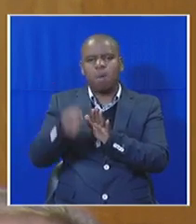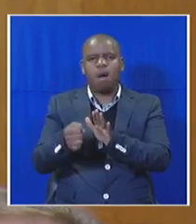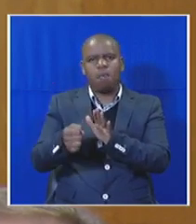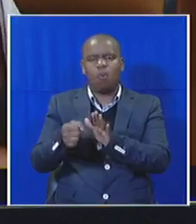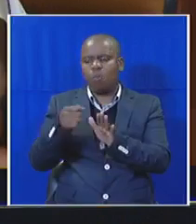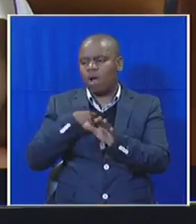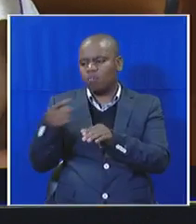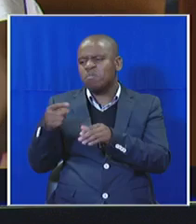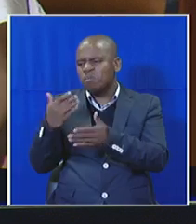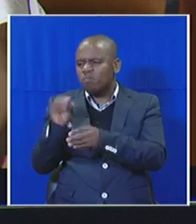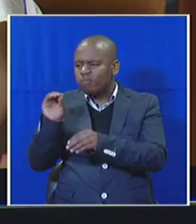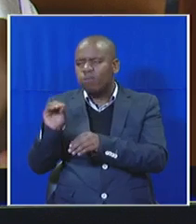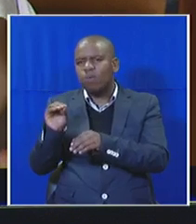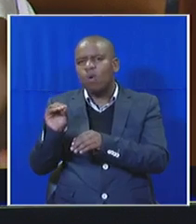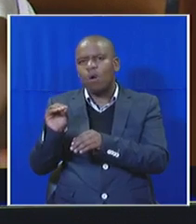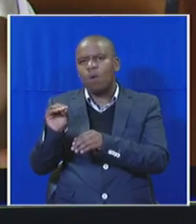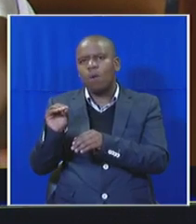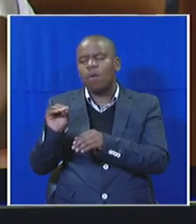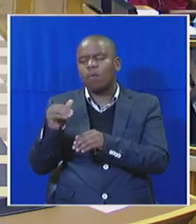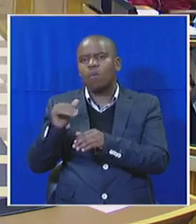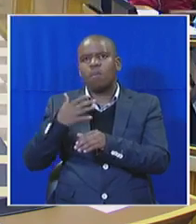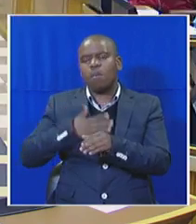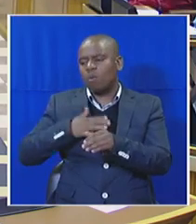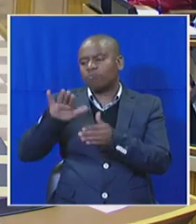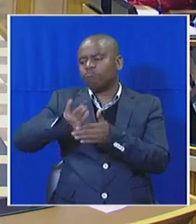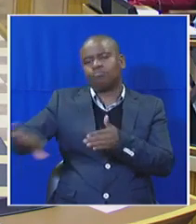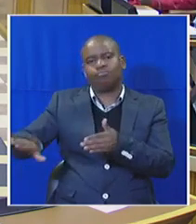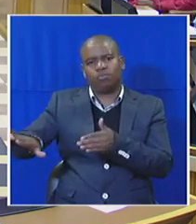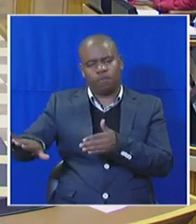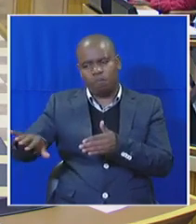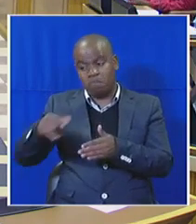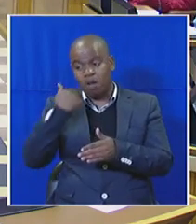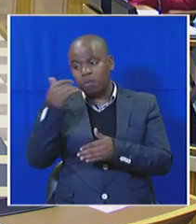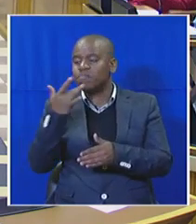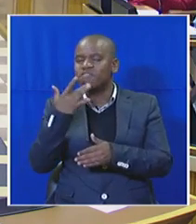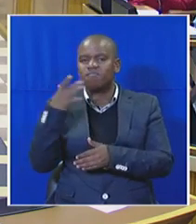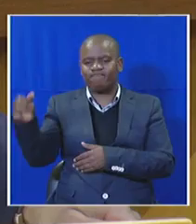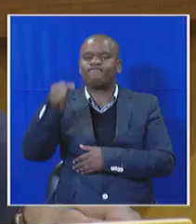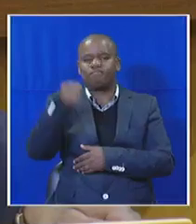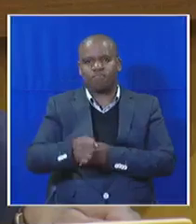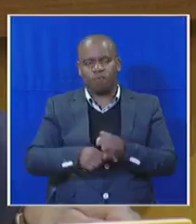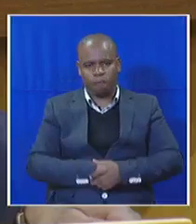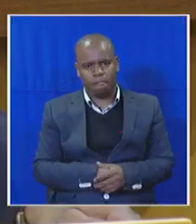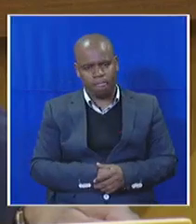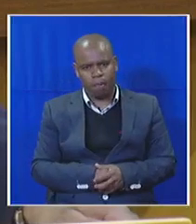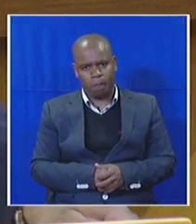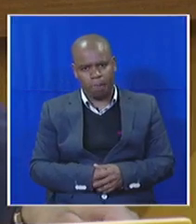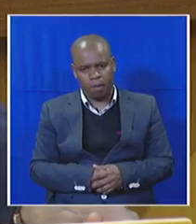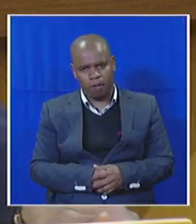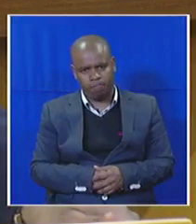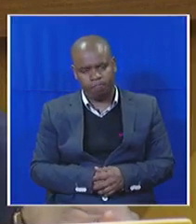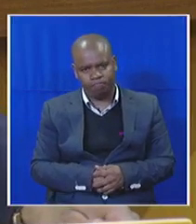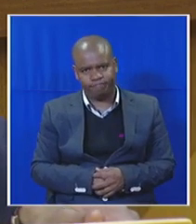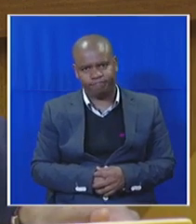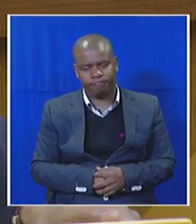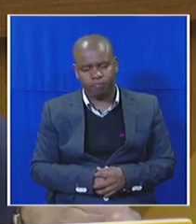Honorable the President. Thank you, Madam Speaker. We, in the processes